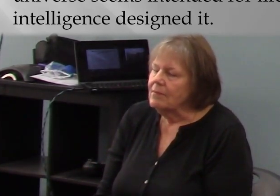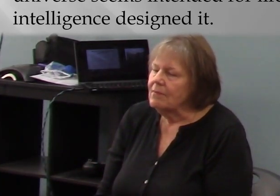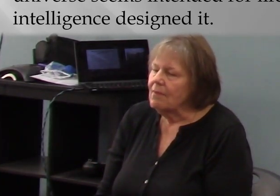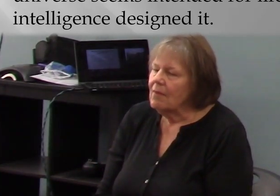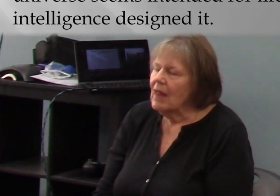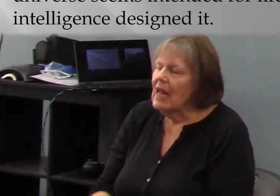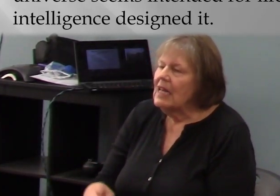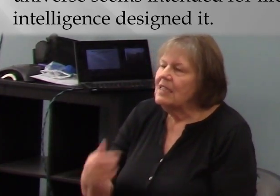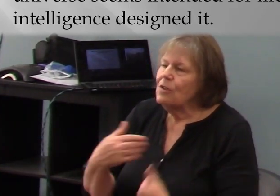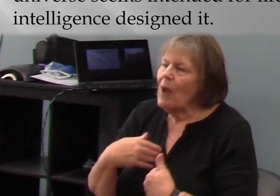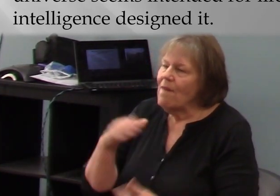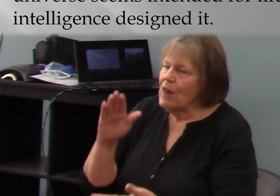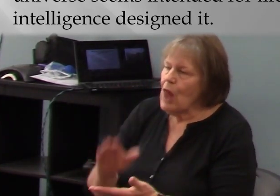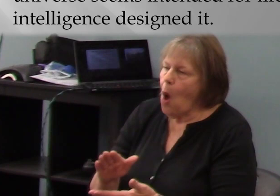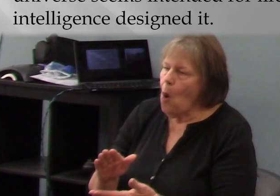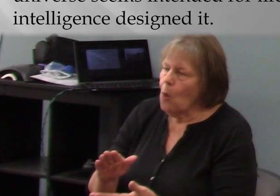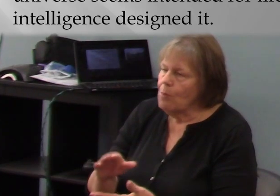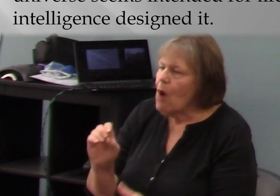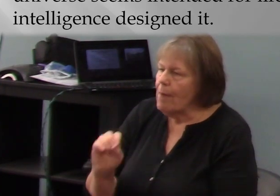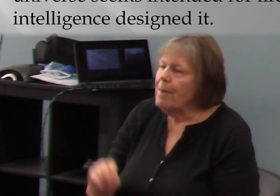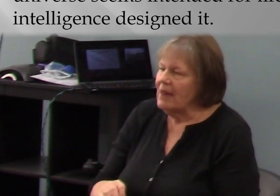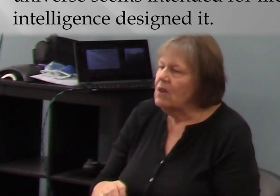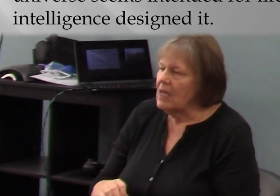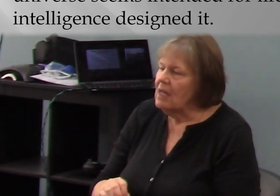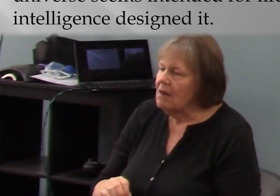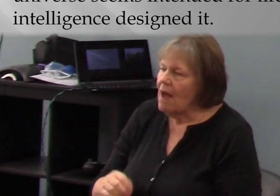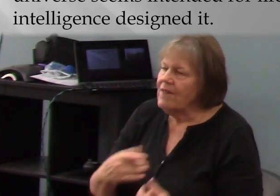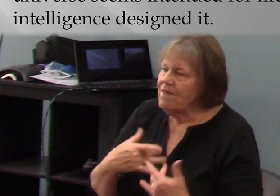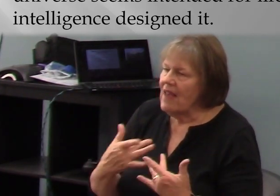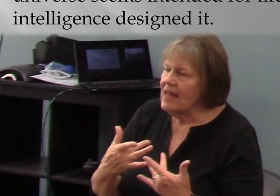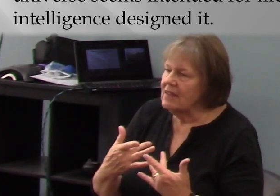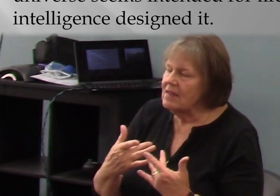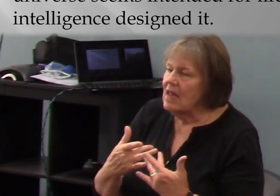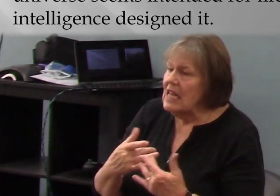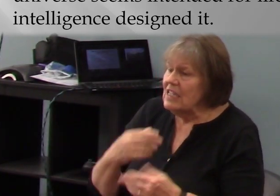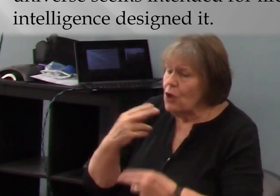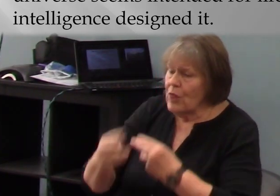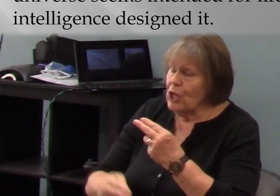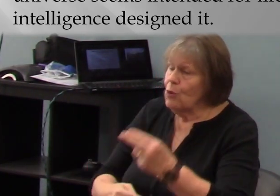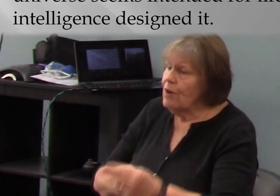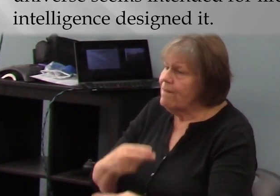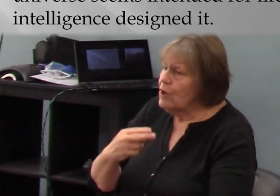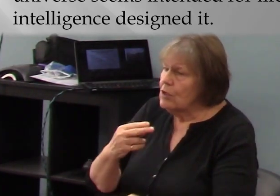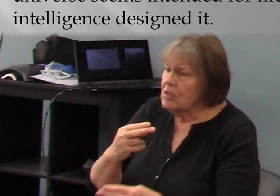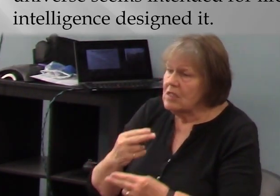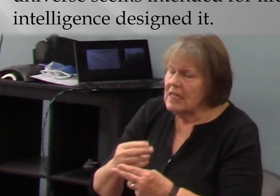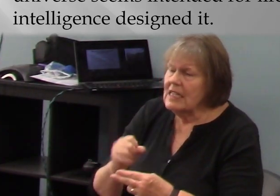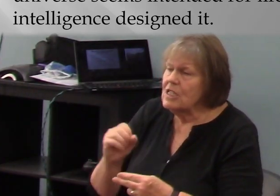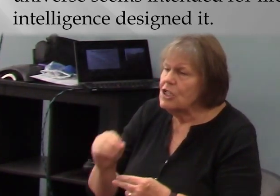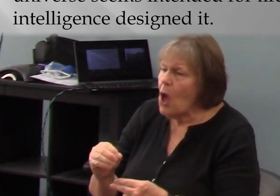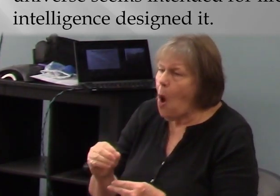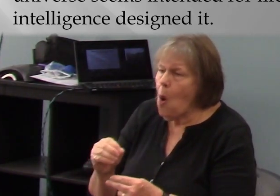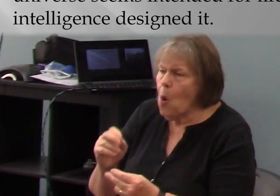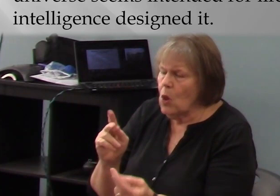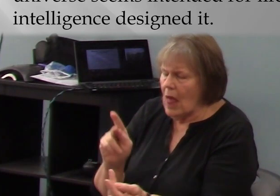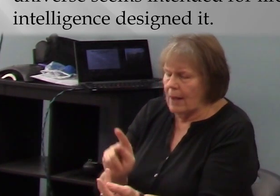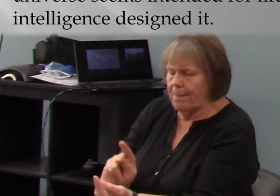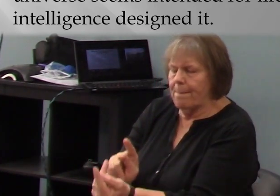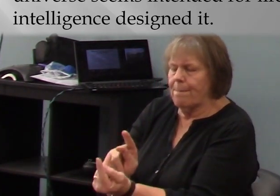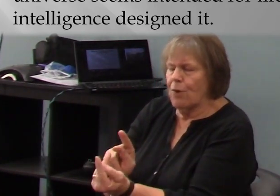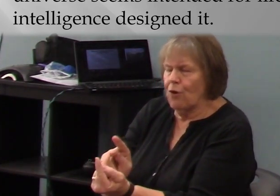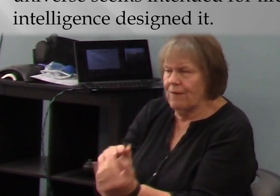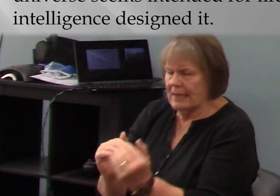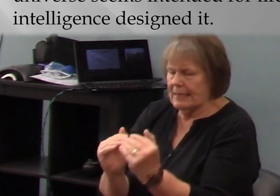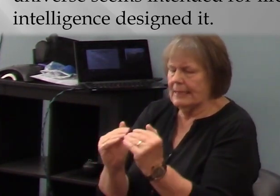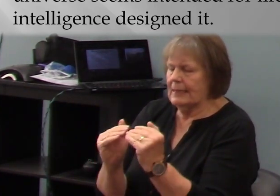So we have low probability events. To see the universe being incredibly fine-tuned, very, very low probability that these properties, these features of the universe